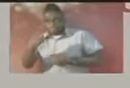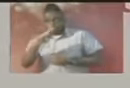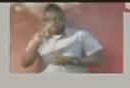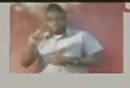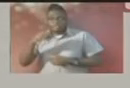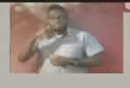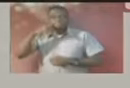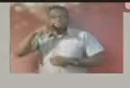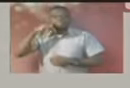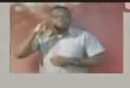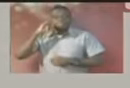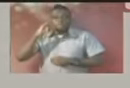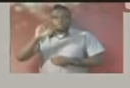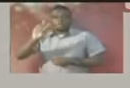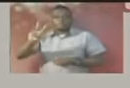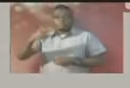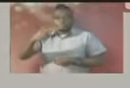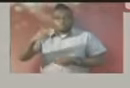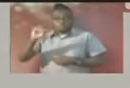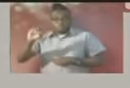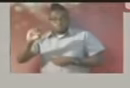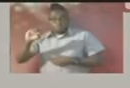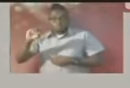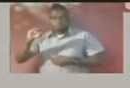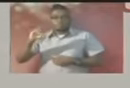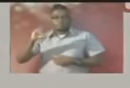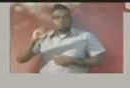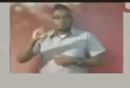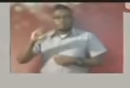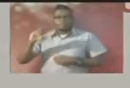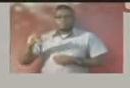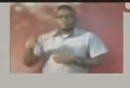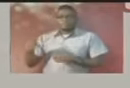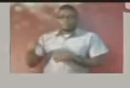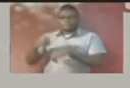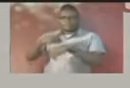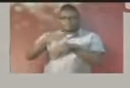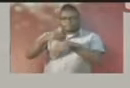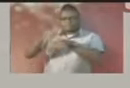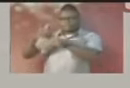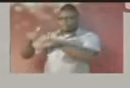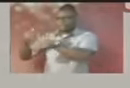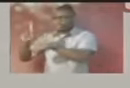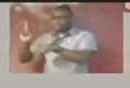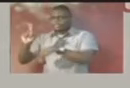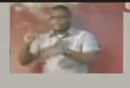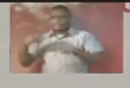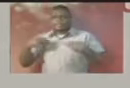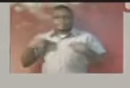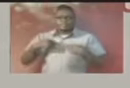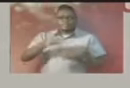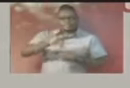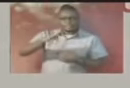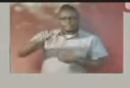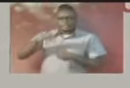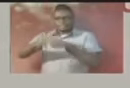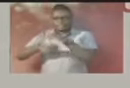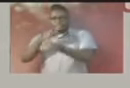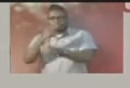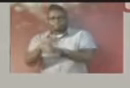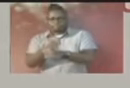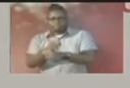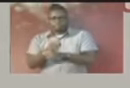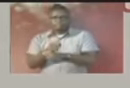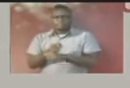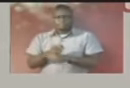WHO has put out alerts, so they actually confirm which variants are in which part of the world. As of yesterday, they confirmed that the only